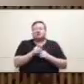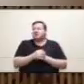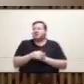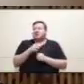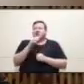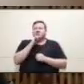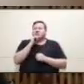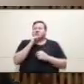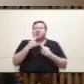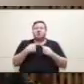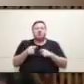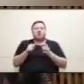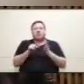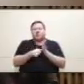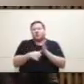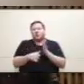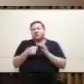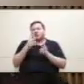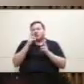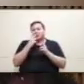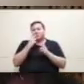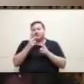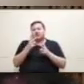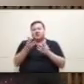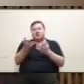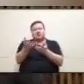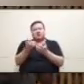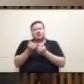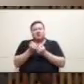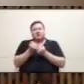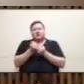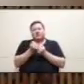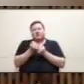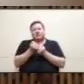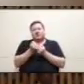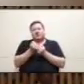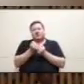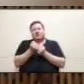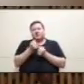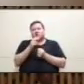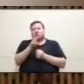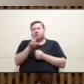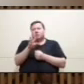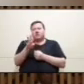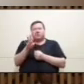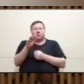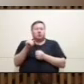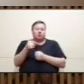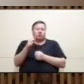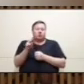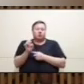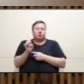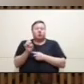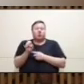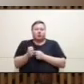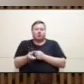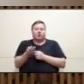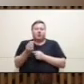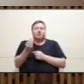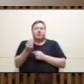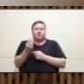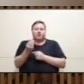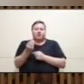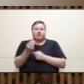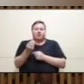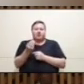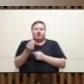grant, you will see that we have received some of the tranches on the 24th of June from Ngaka, which will then leave